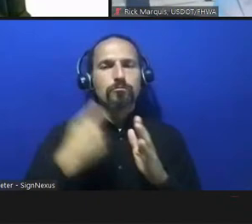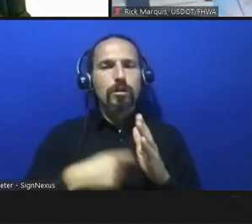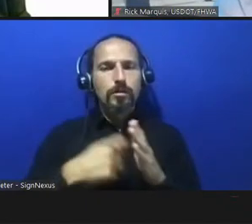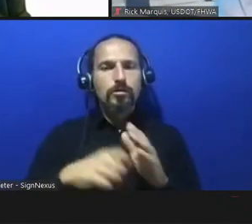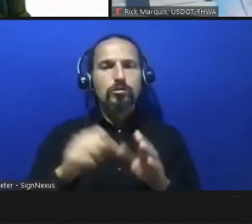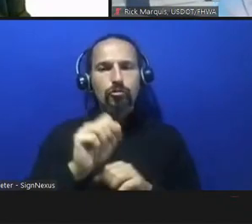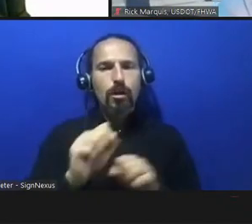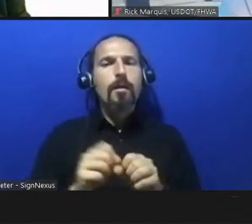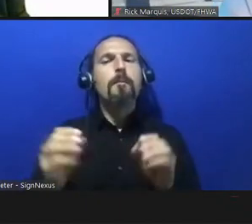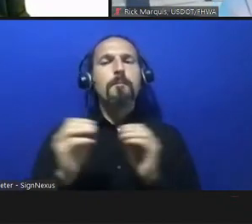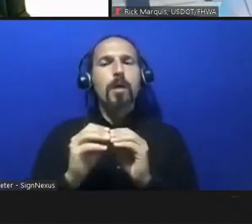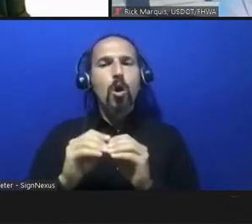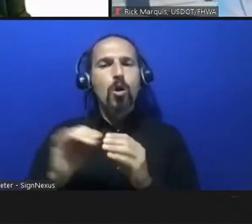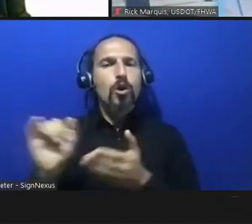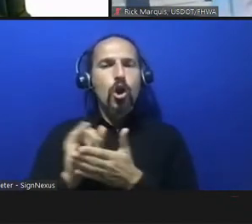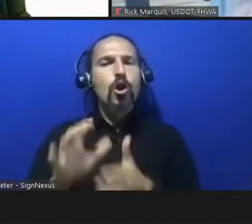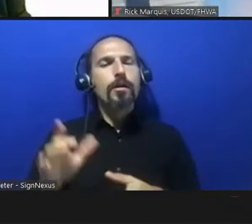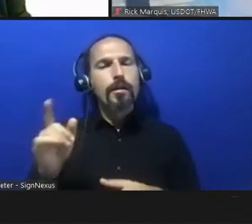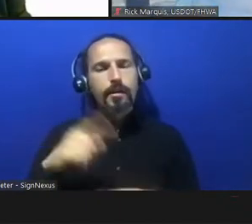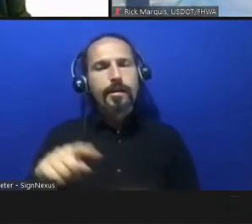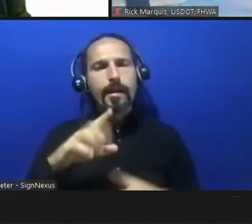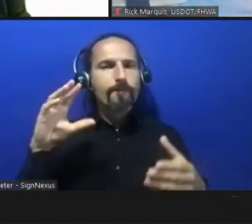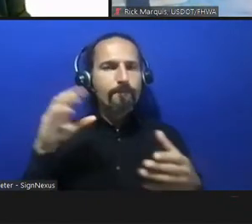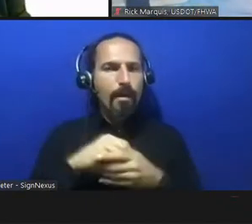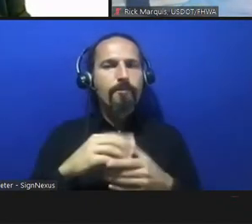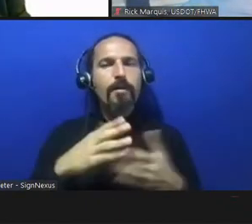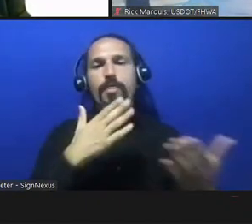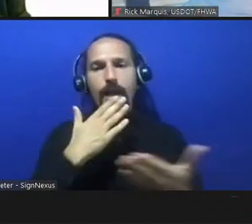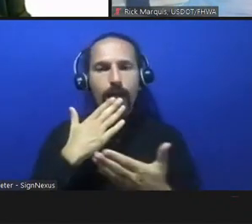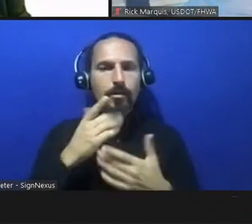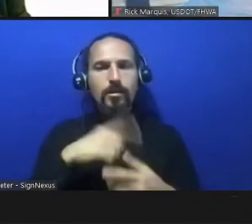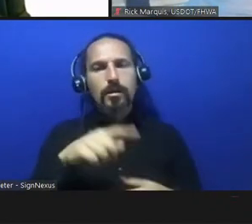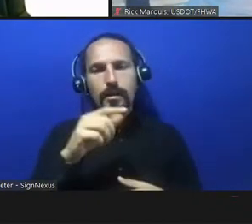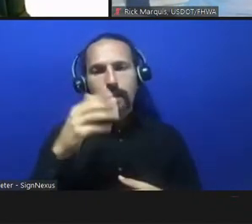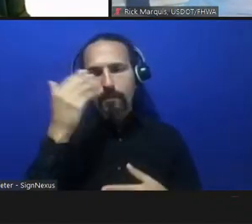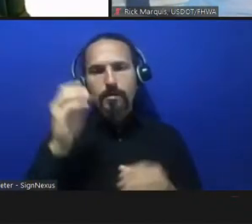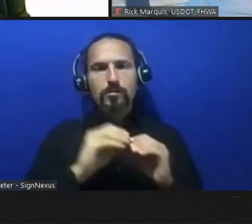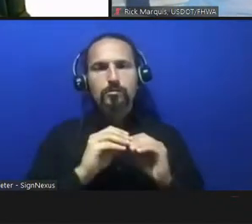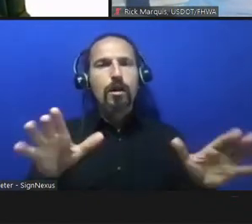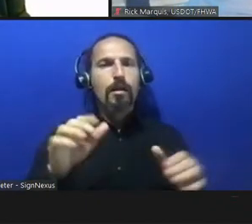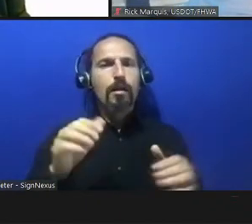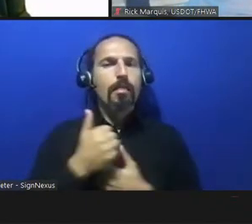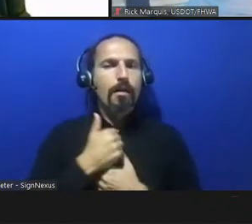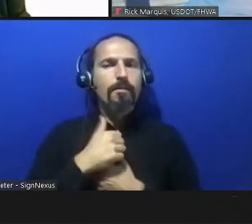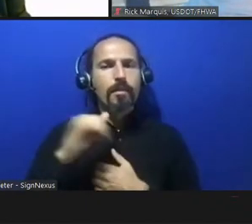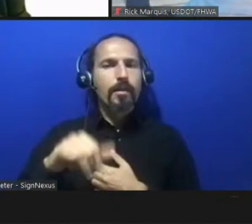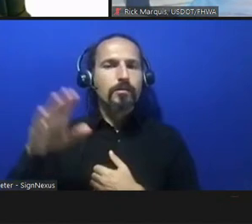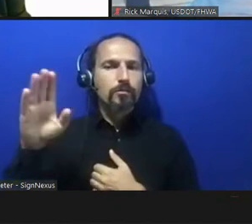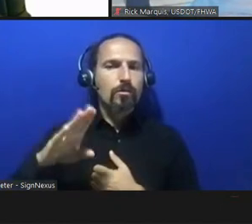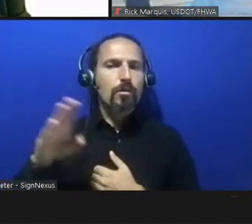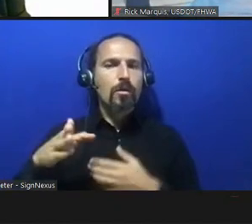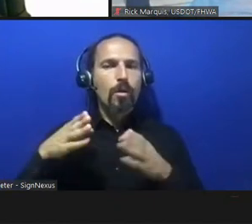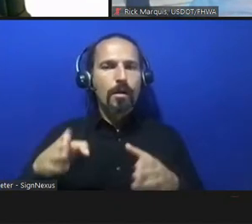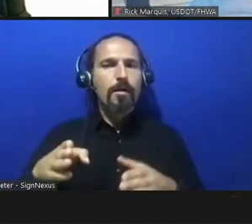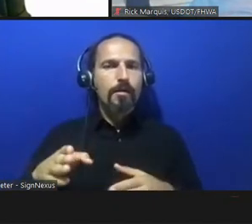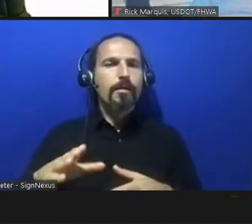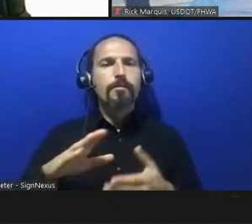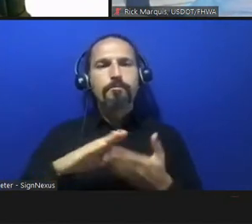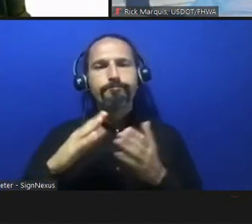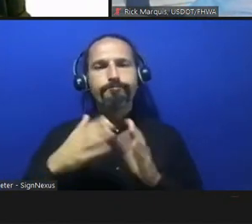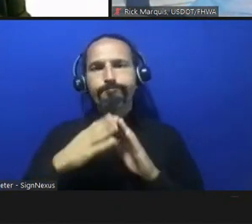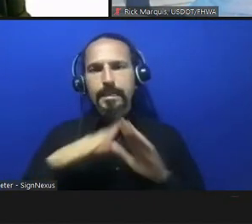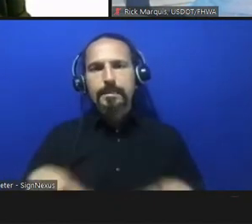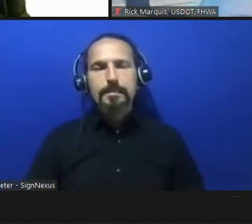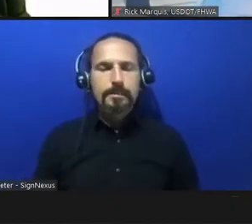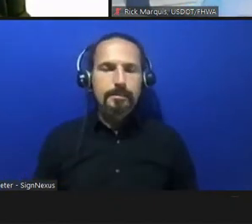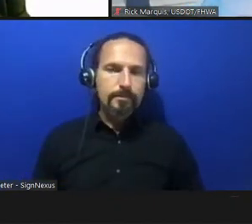yorkers will have the chance to have their voices heard thank you again and please don't forget to spread love it's the brooklyn way peace thank